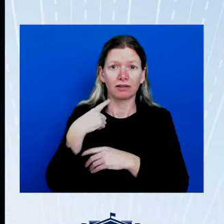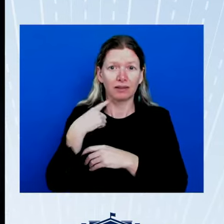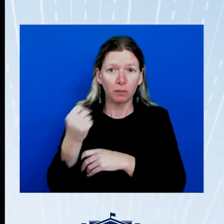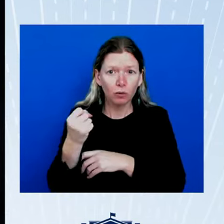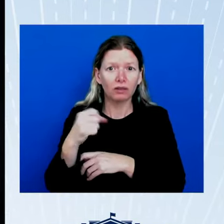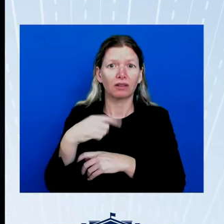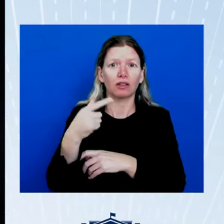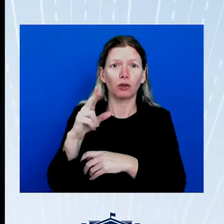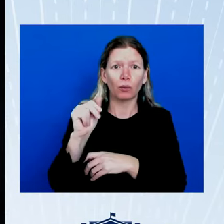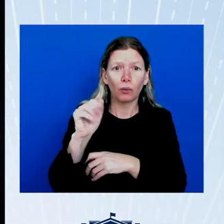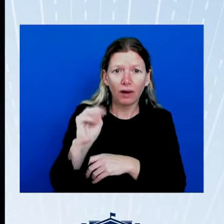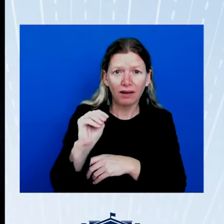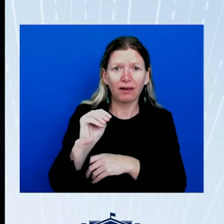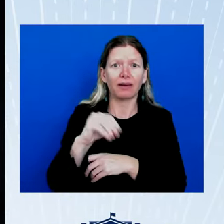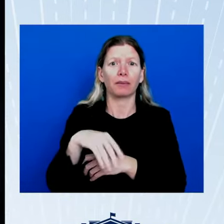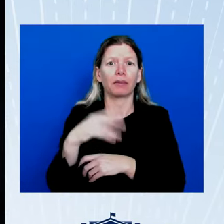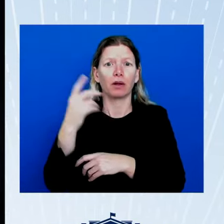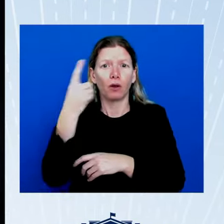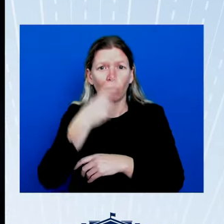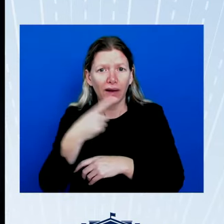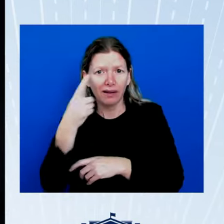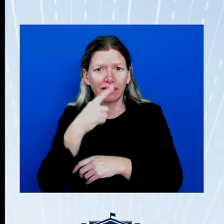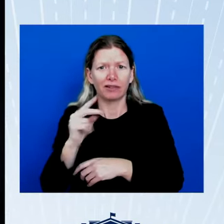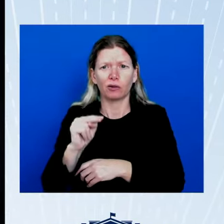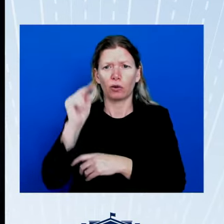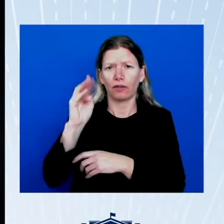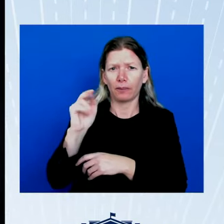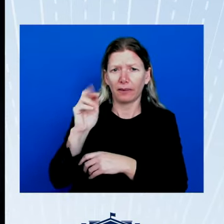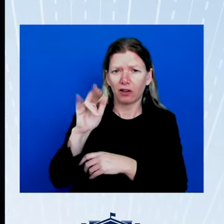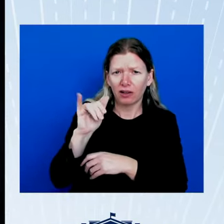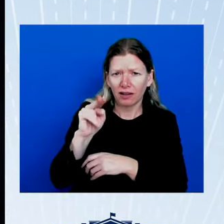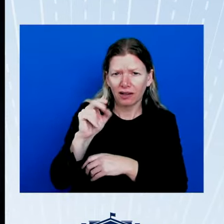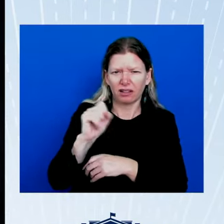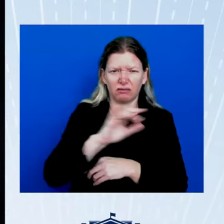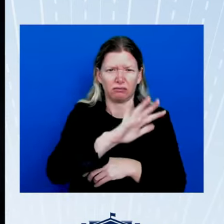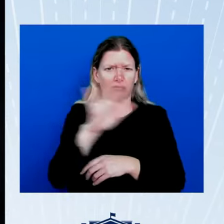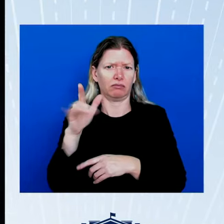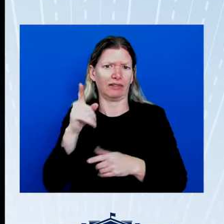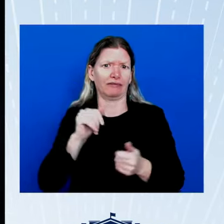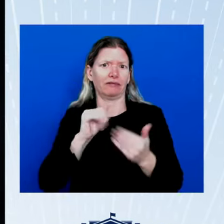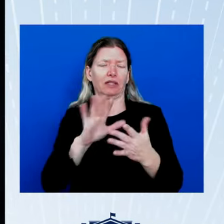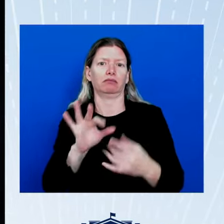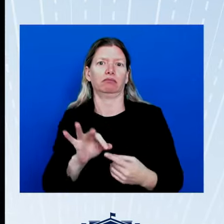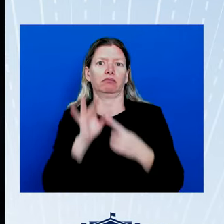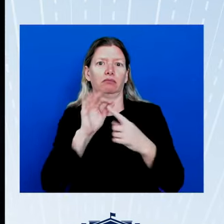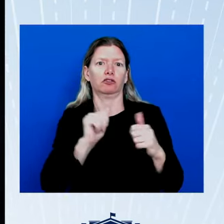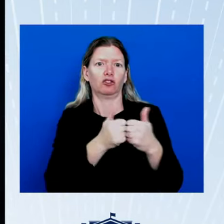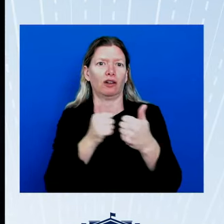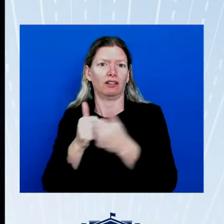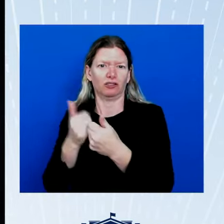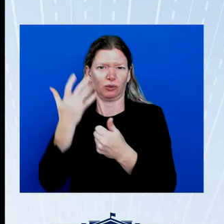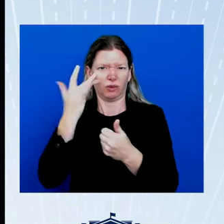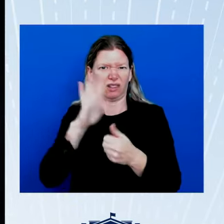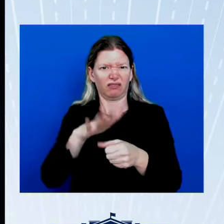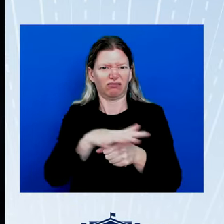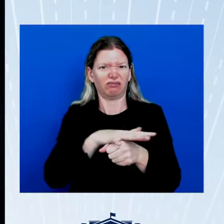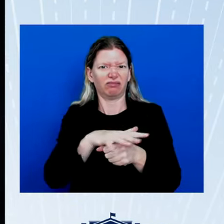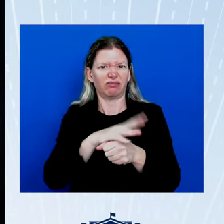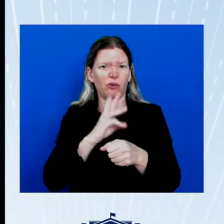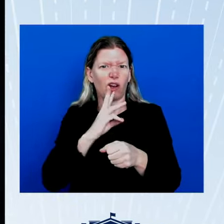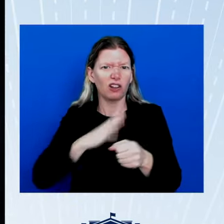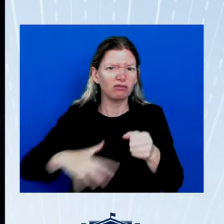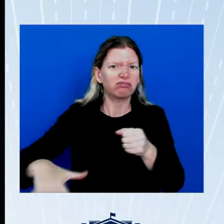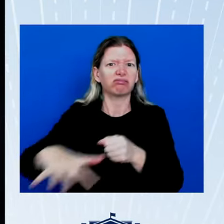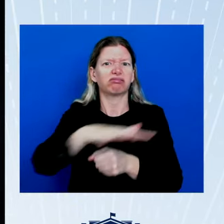as well as the historic underinvestment in the region by the federal government. The initiative will prioritize support for